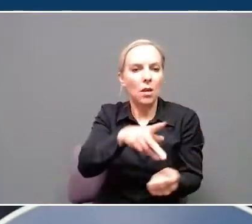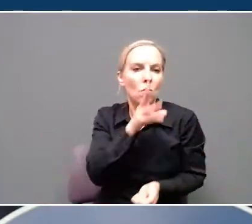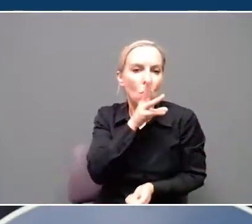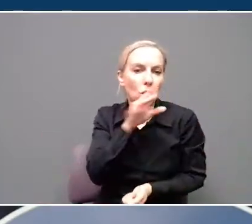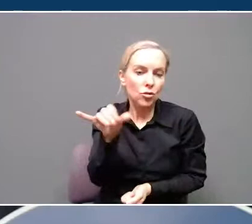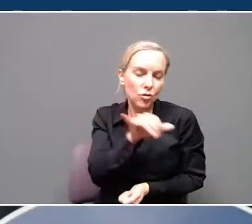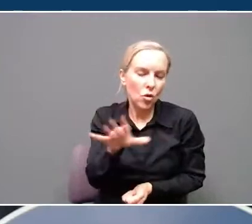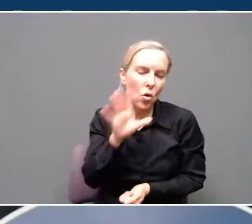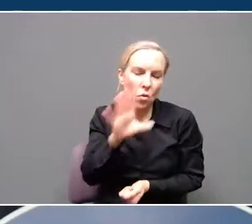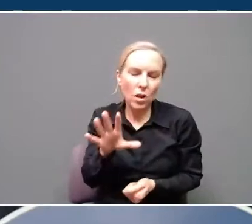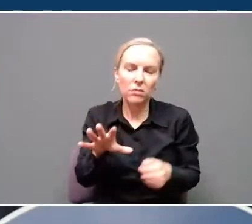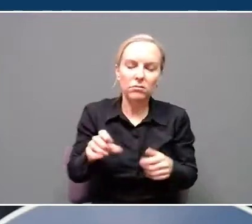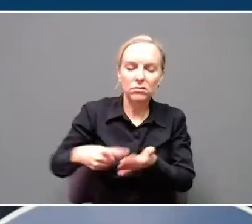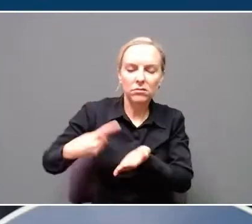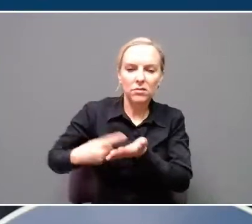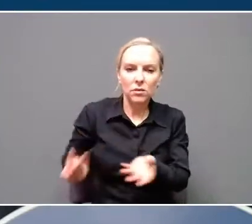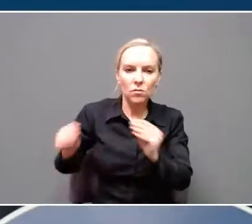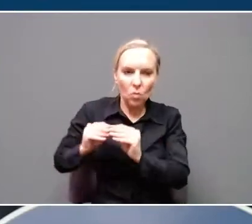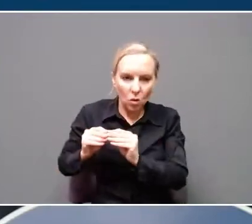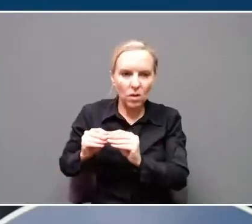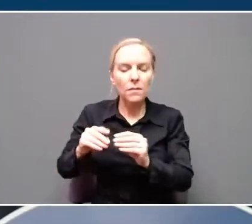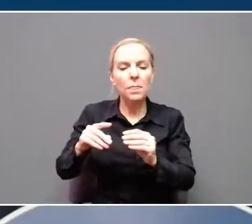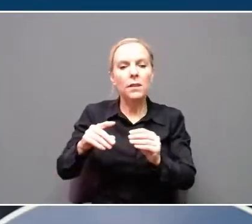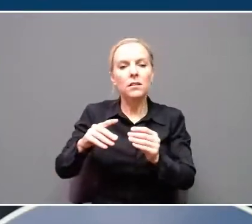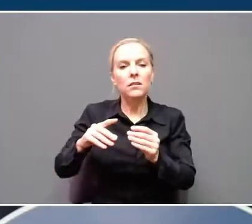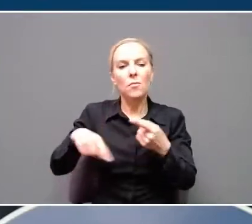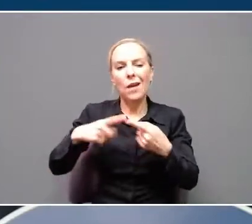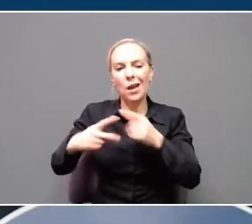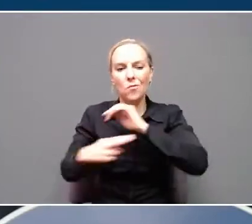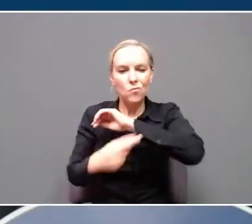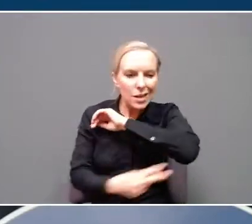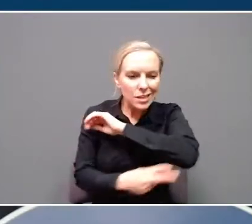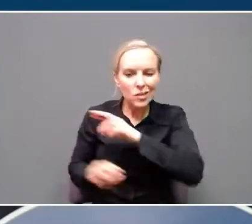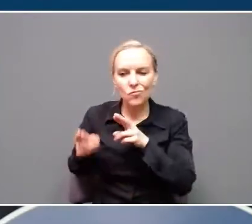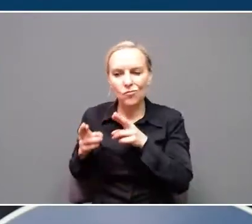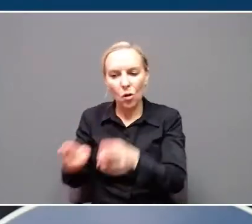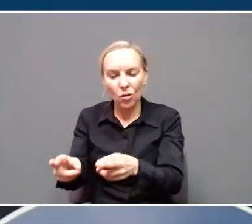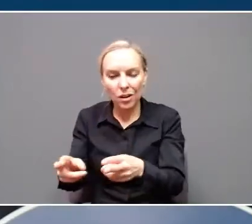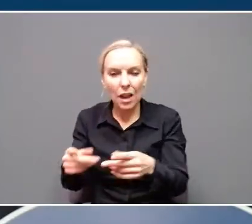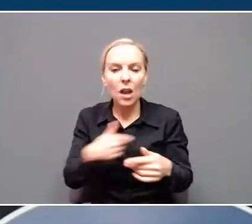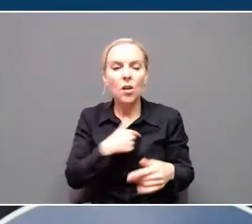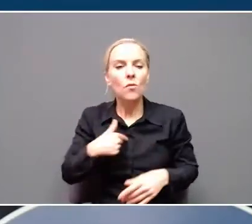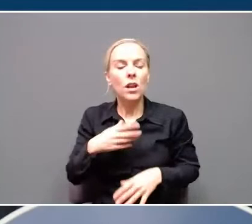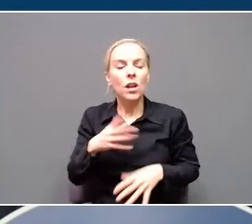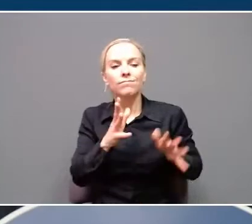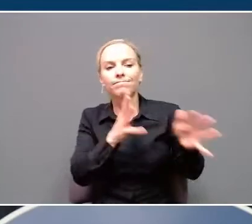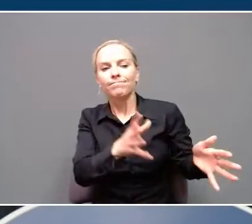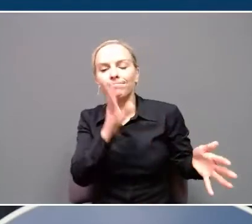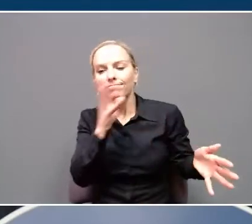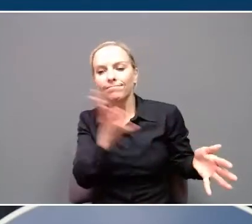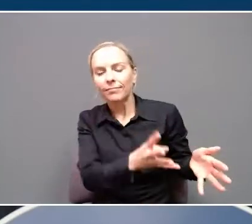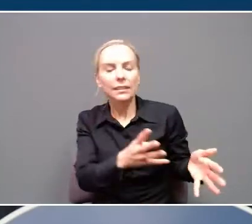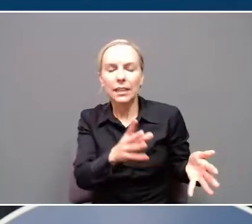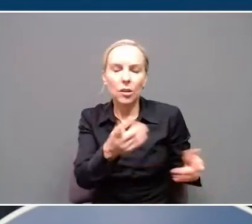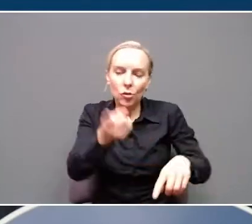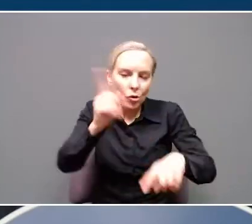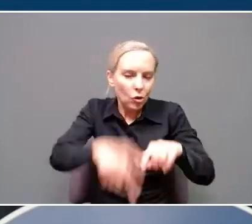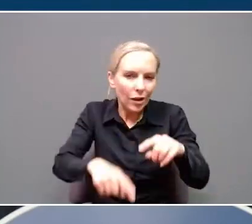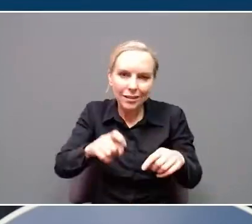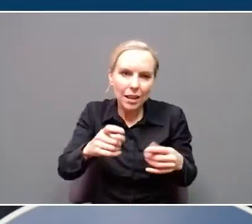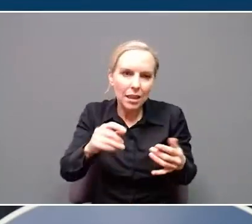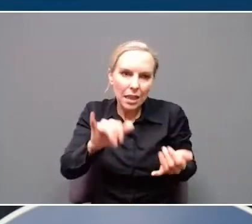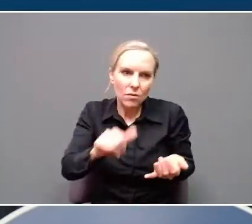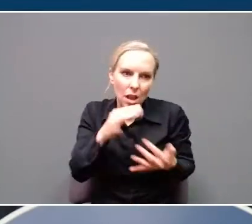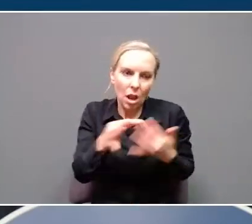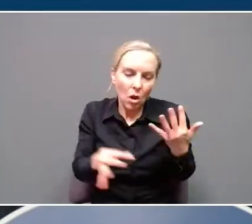well as some bridges and some roads. Not doing it was not an option, given that it could have made the situation